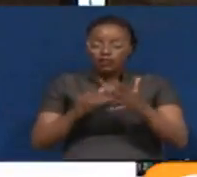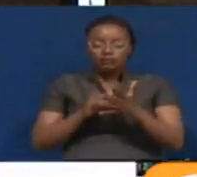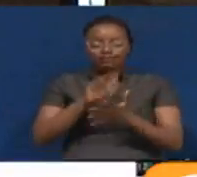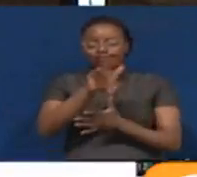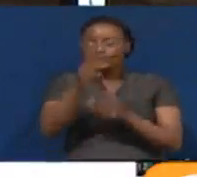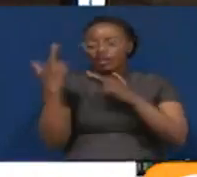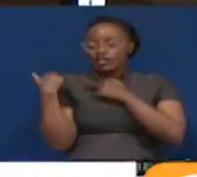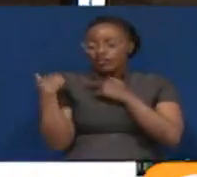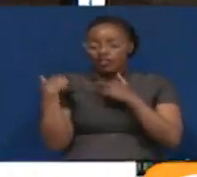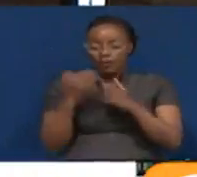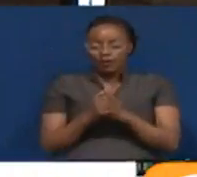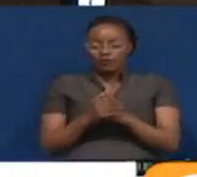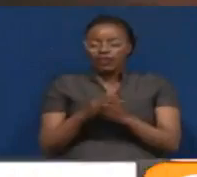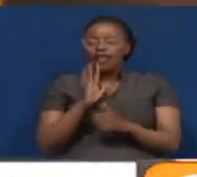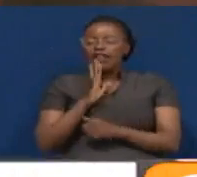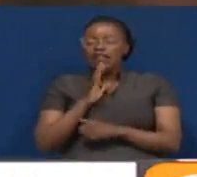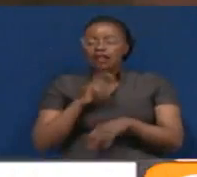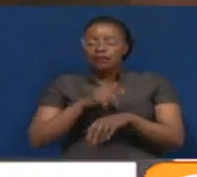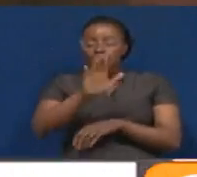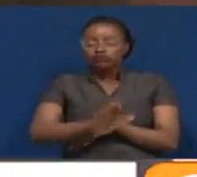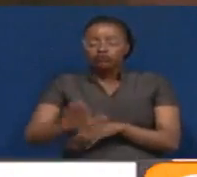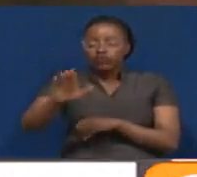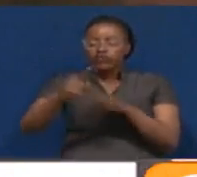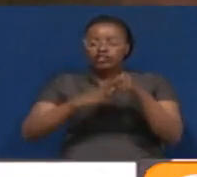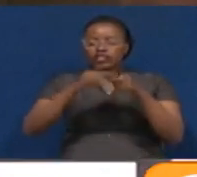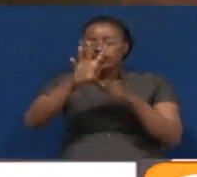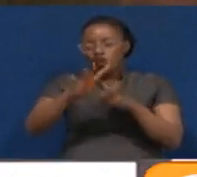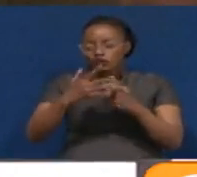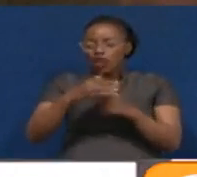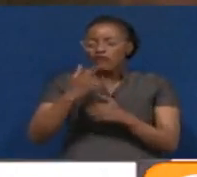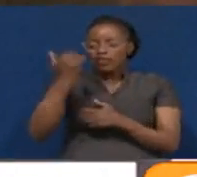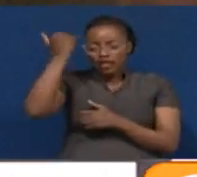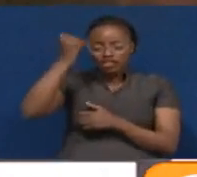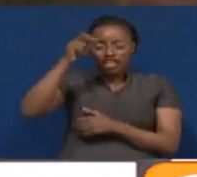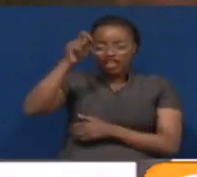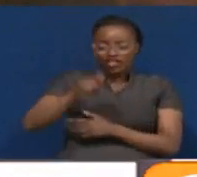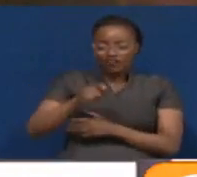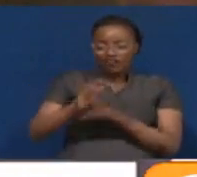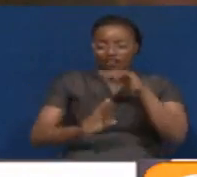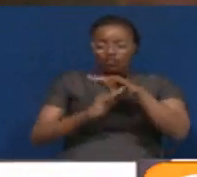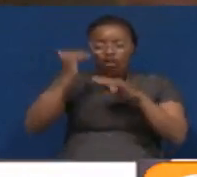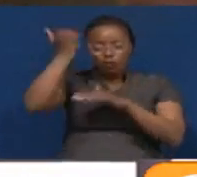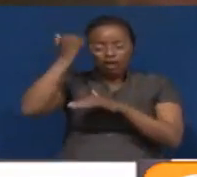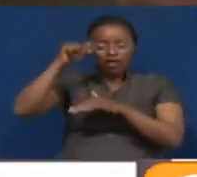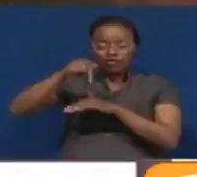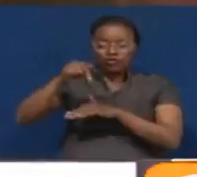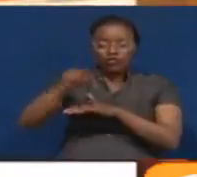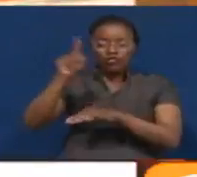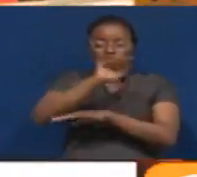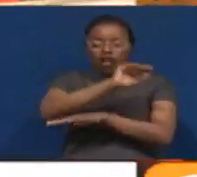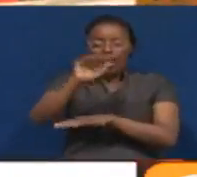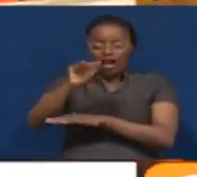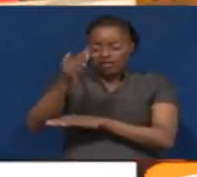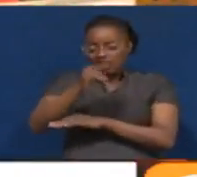their mandate. Speaking while presiding over the swearing-in of 64 resident magistrates at the Supreme Court earlier today, she urged